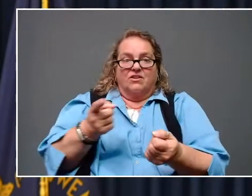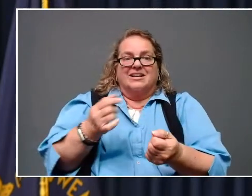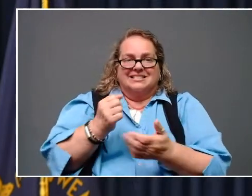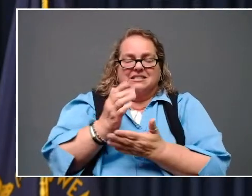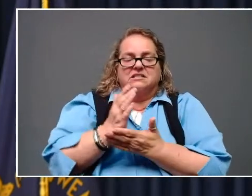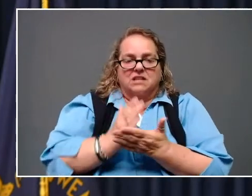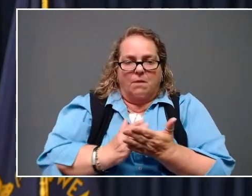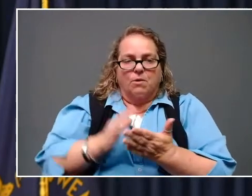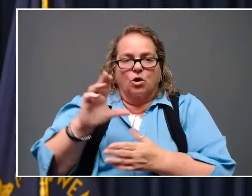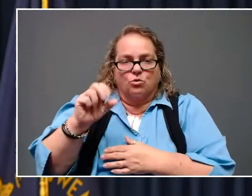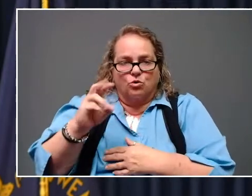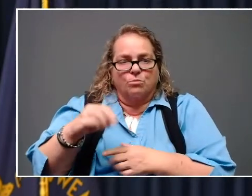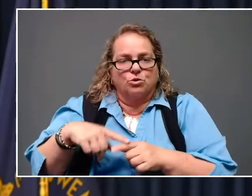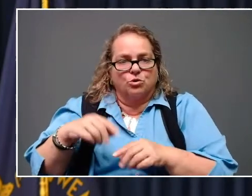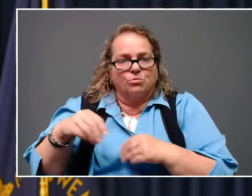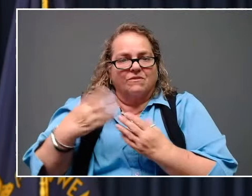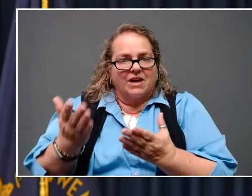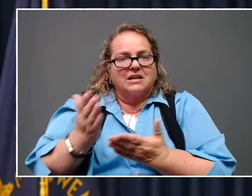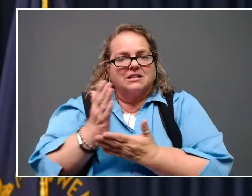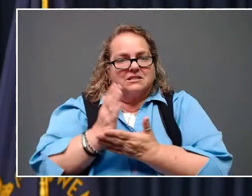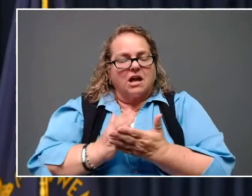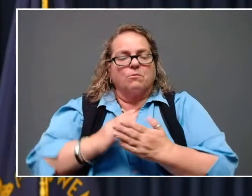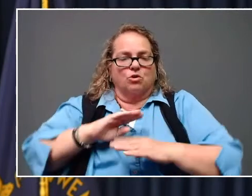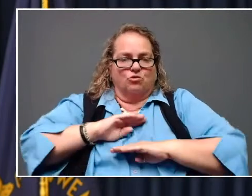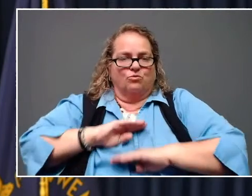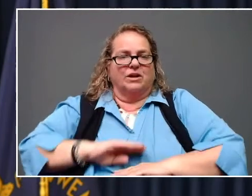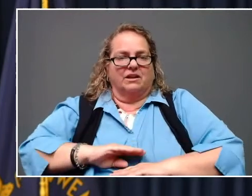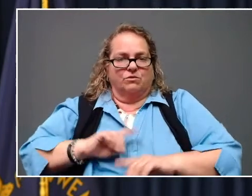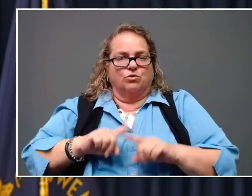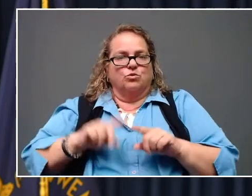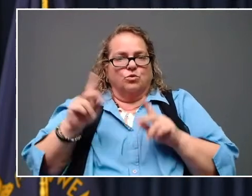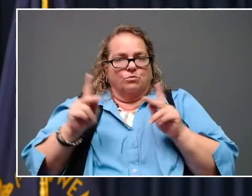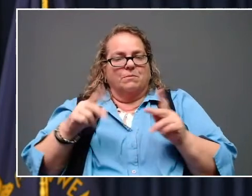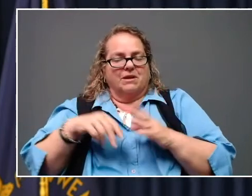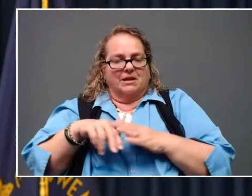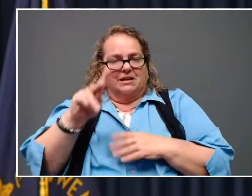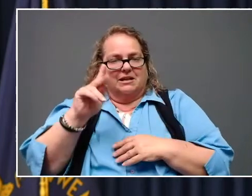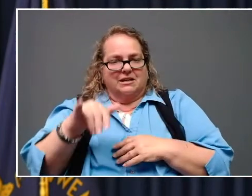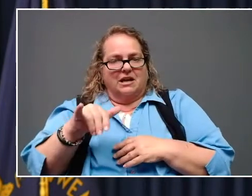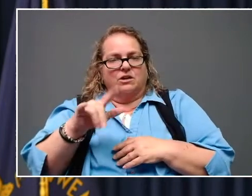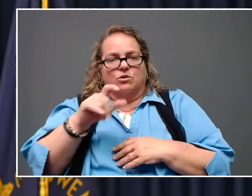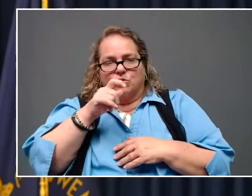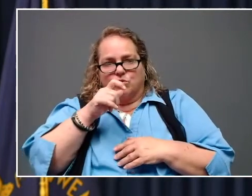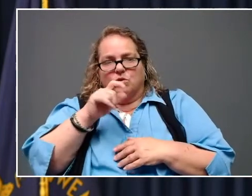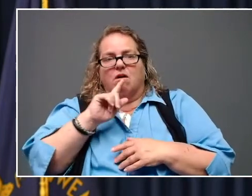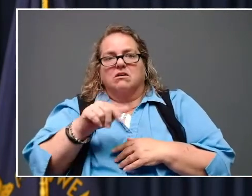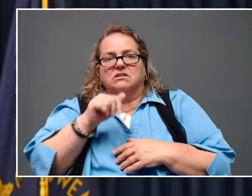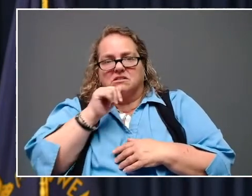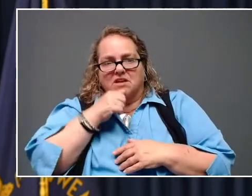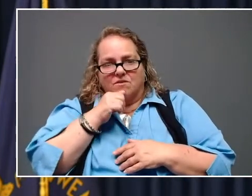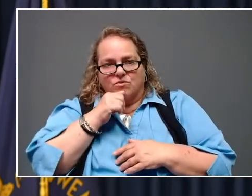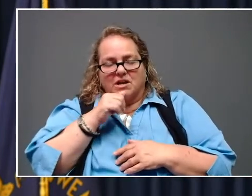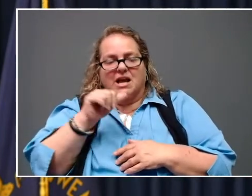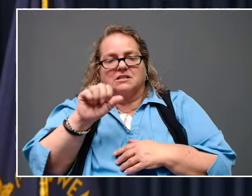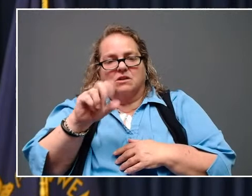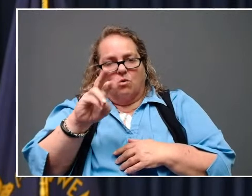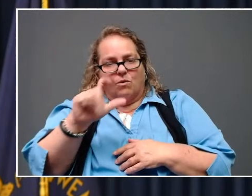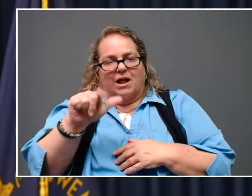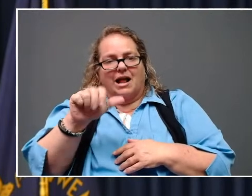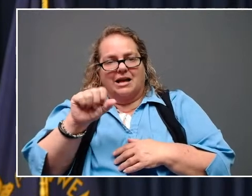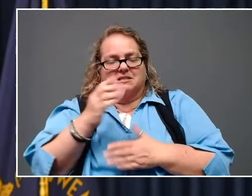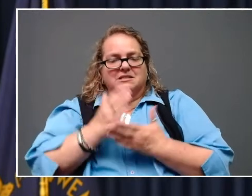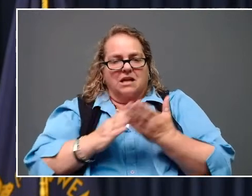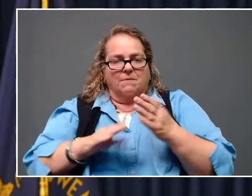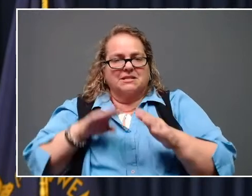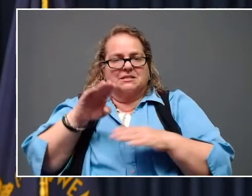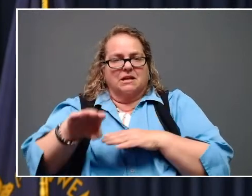to provide at least some relief to folks in Kentucky that are suffering, as well as steps to